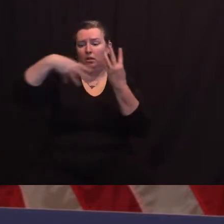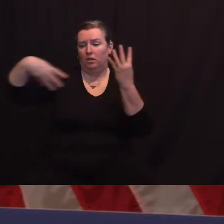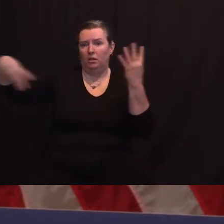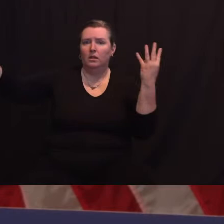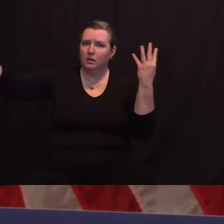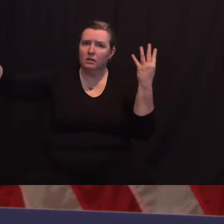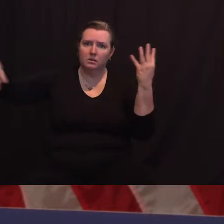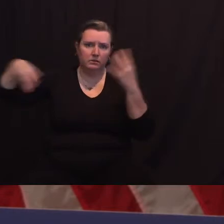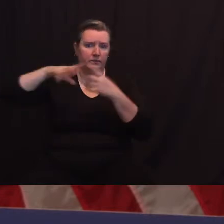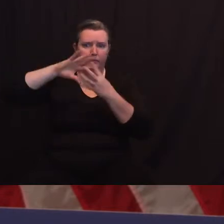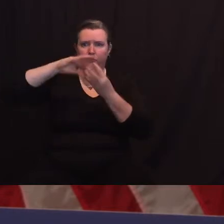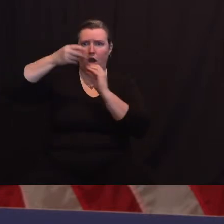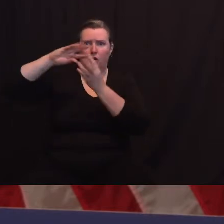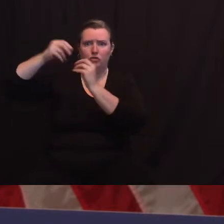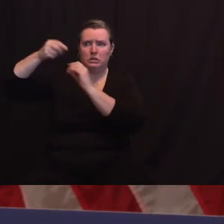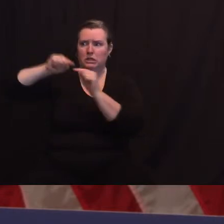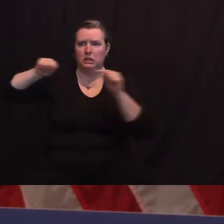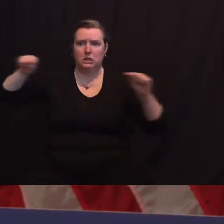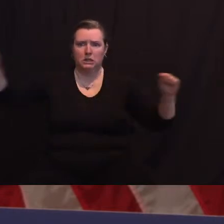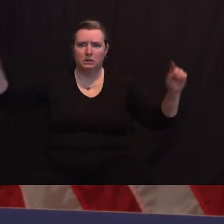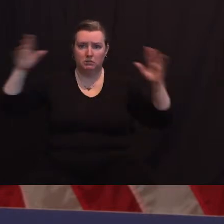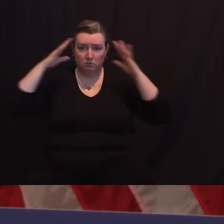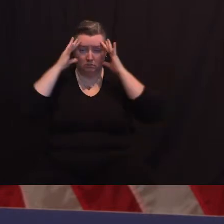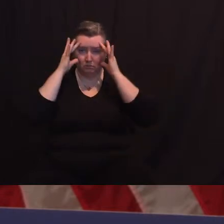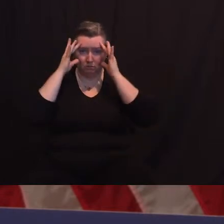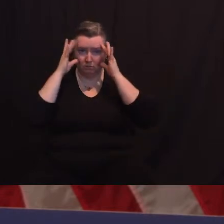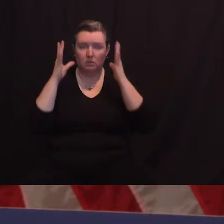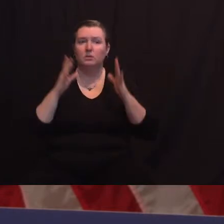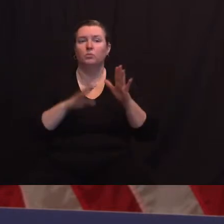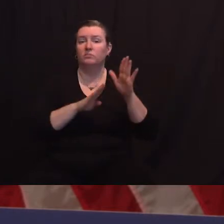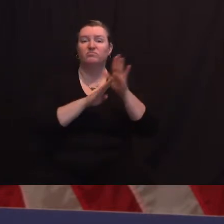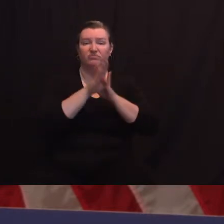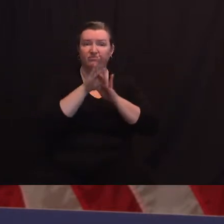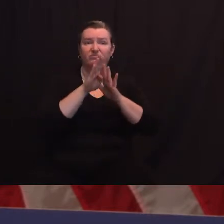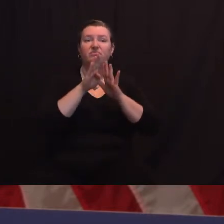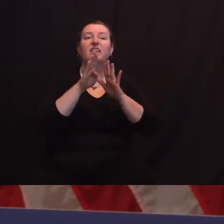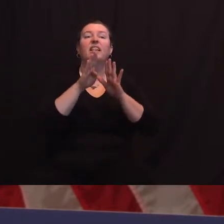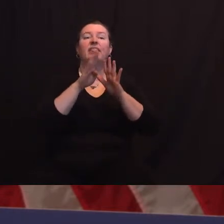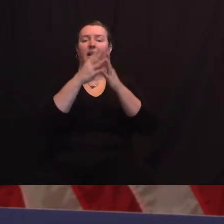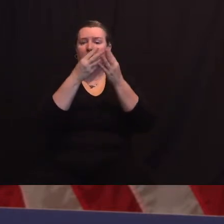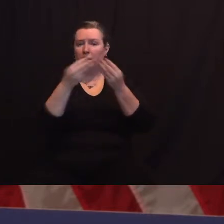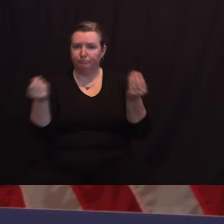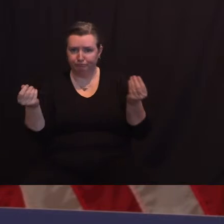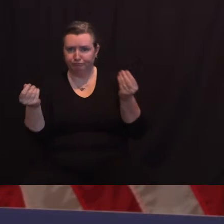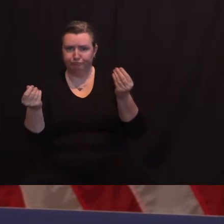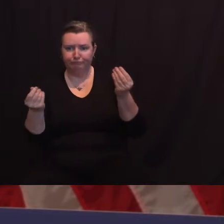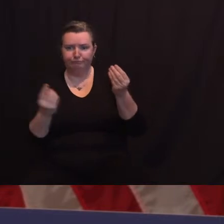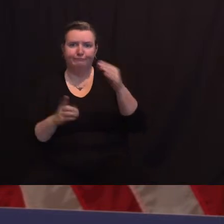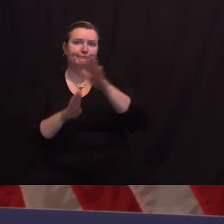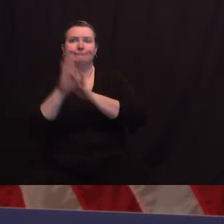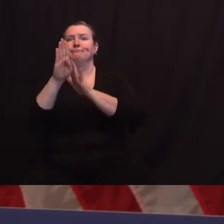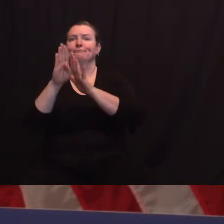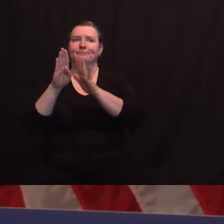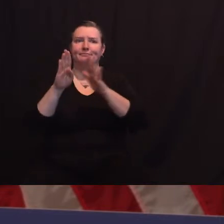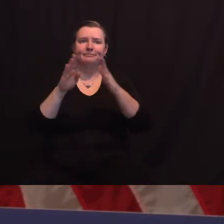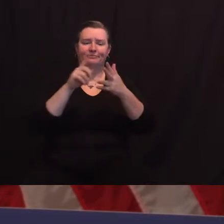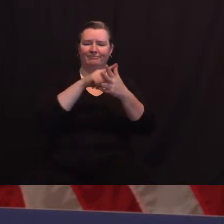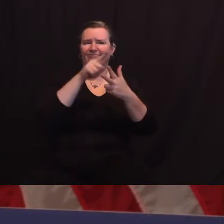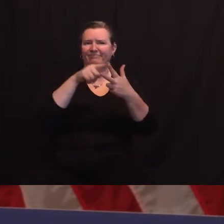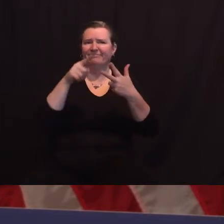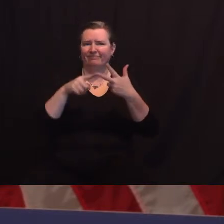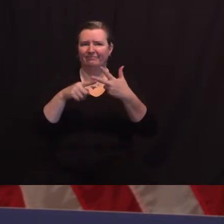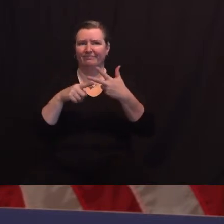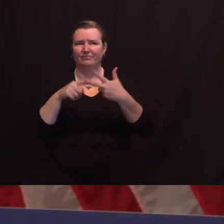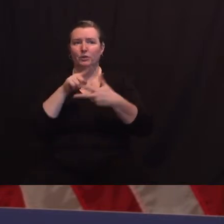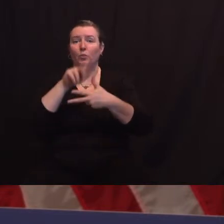would develop self-destruct, actually. But the three variants of concern, the one that we call the UK,